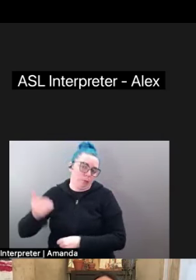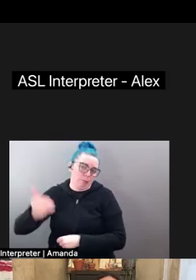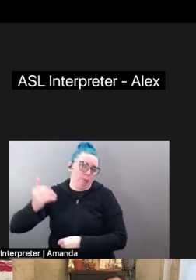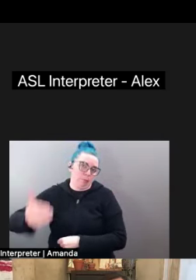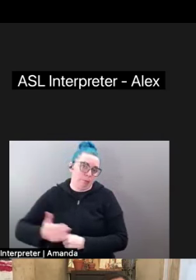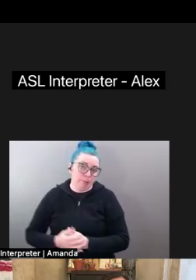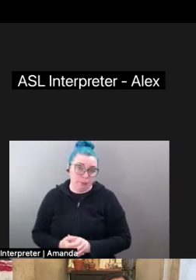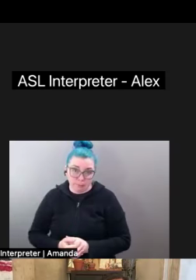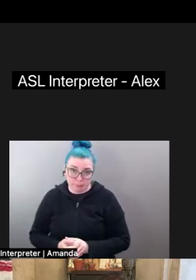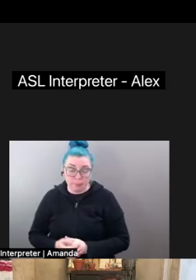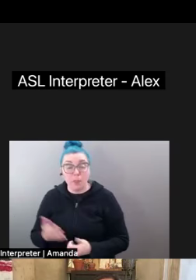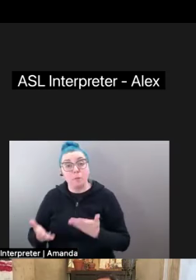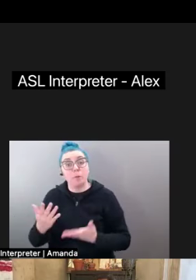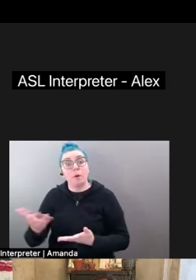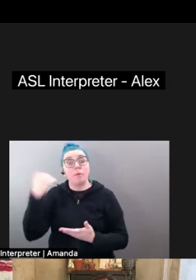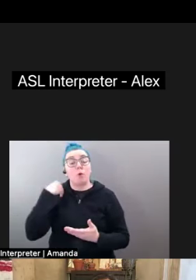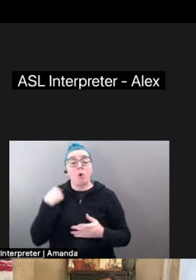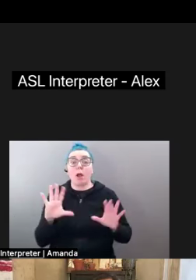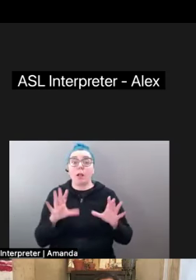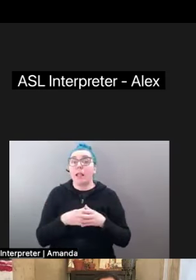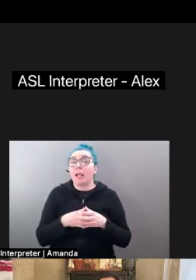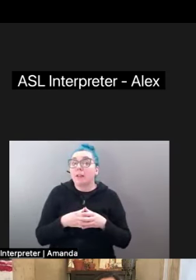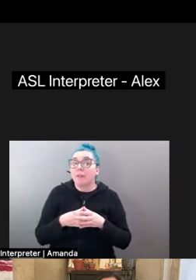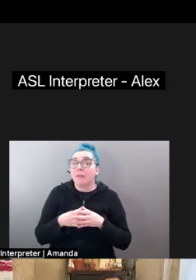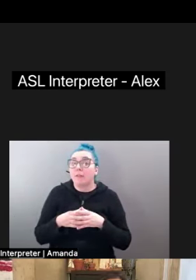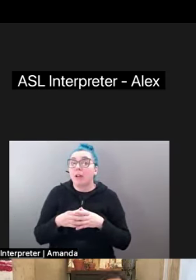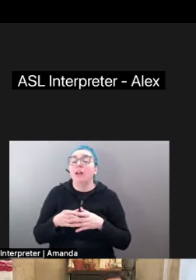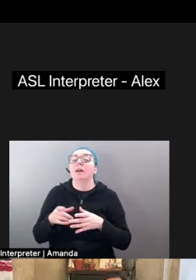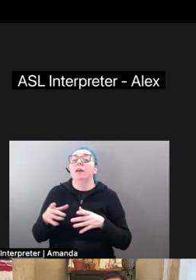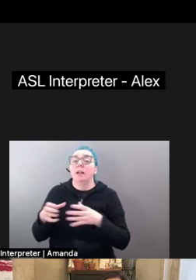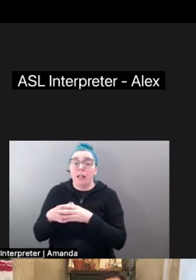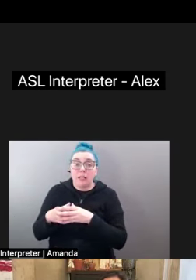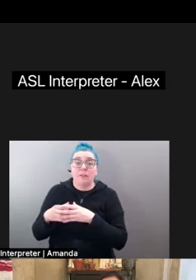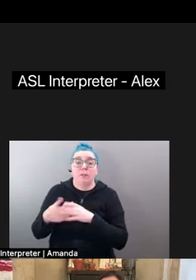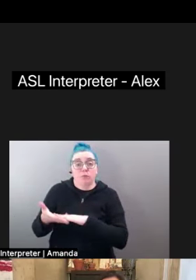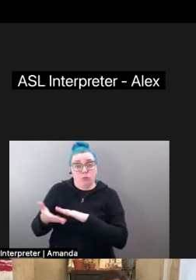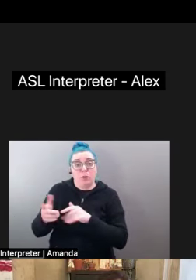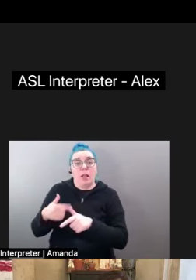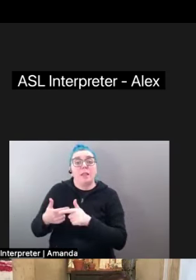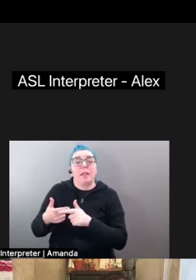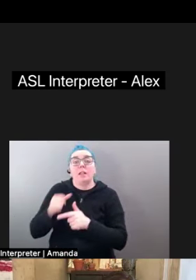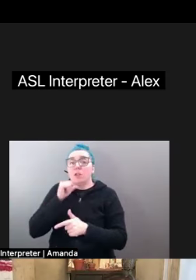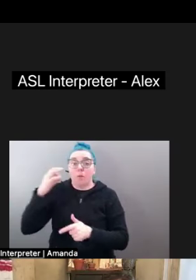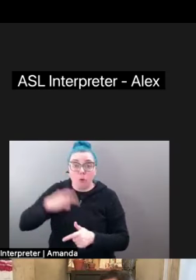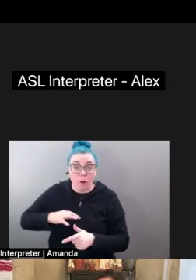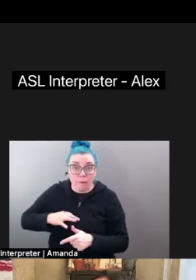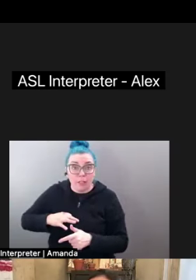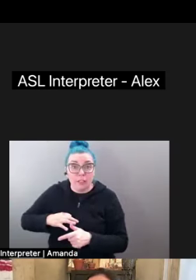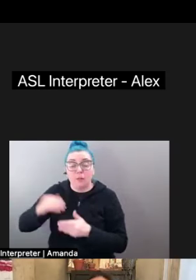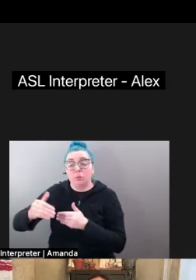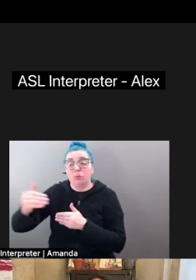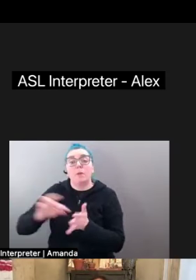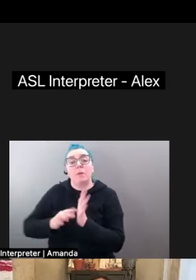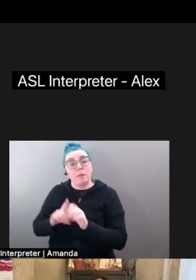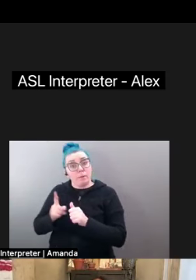as a collective and then you registered as a nonprofit, 3 iterations of the festival, 2 years as a nonprofit.